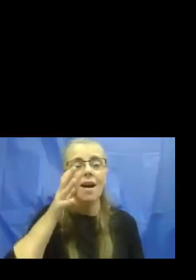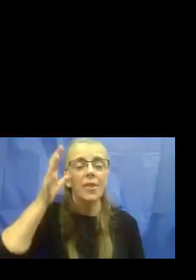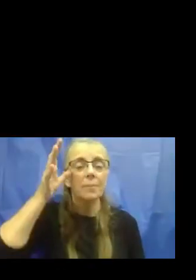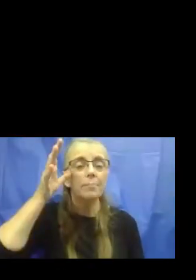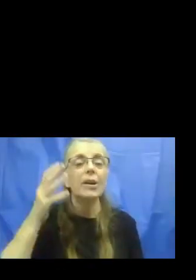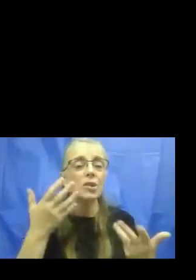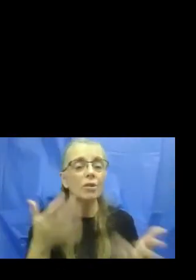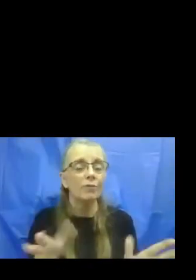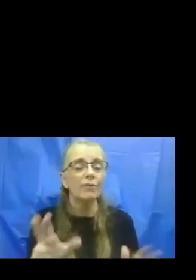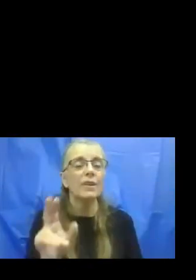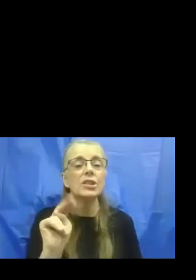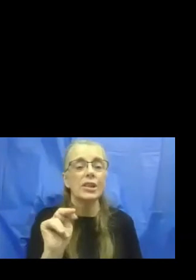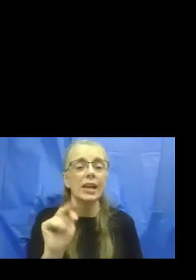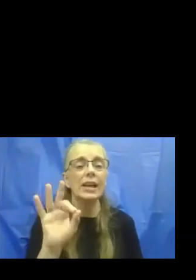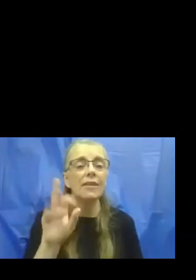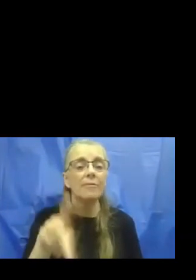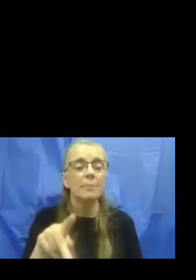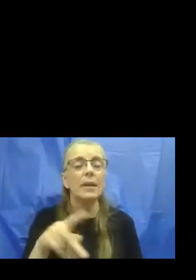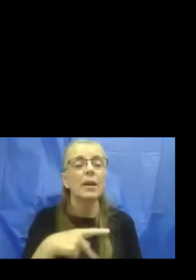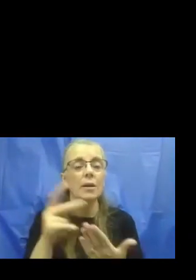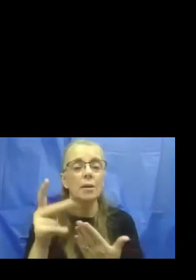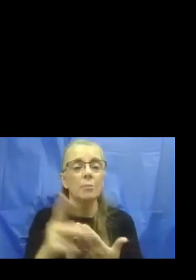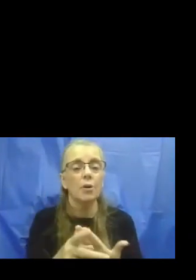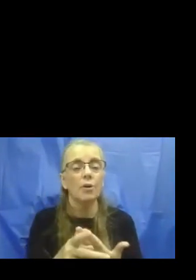connected. Congratulations again.